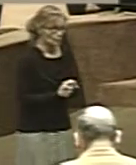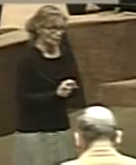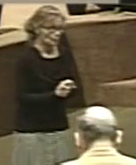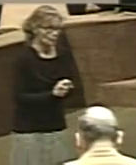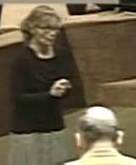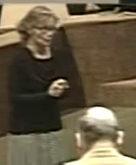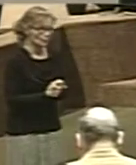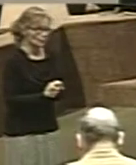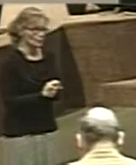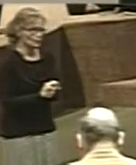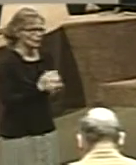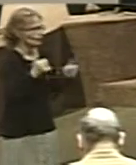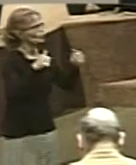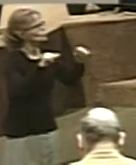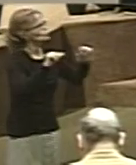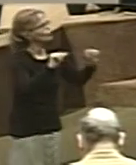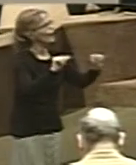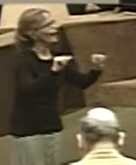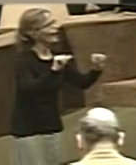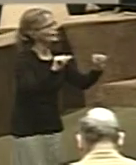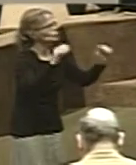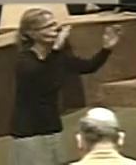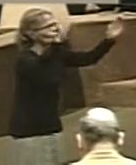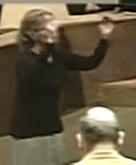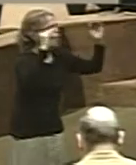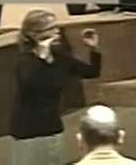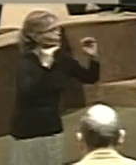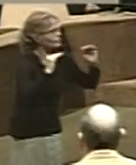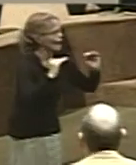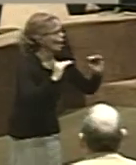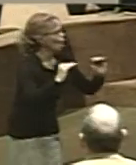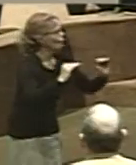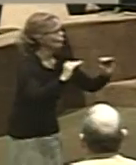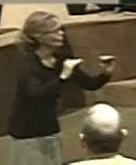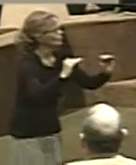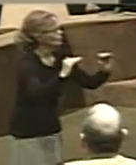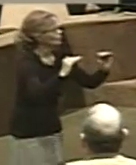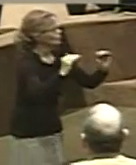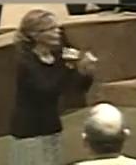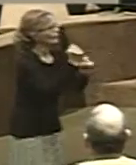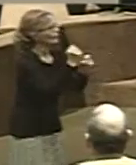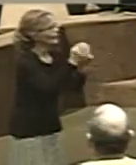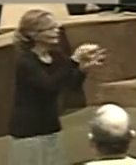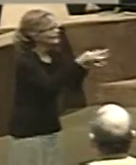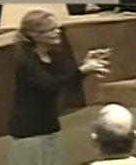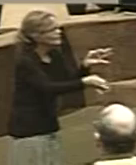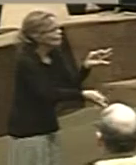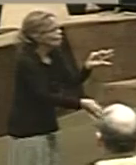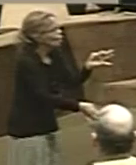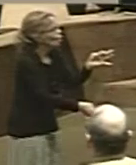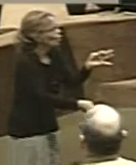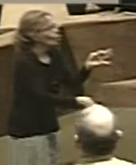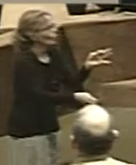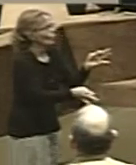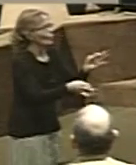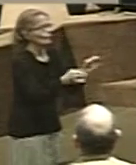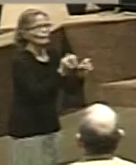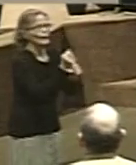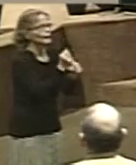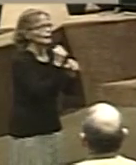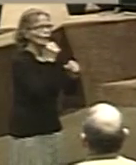that are trying to dumb down and domesticate the church of Jesus Christ.